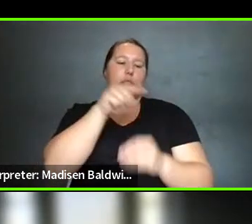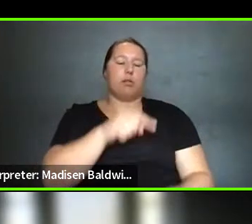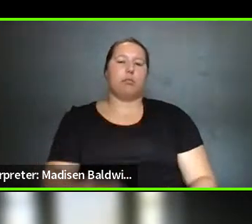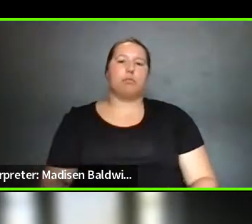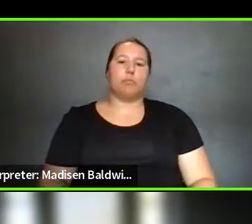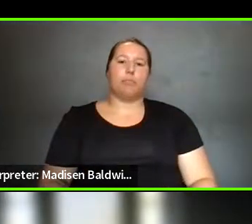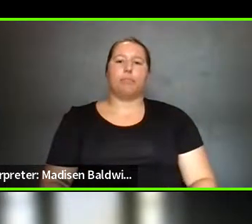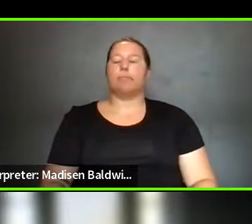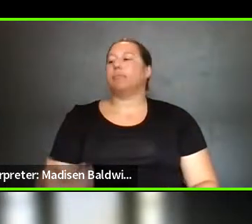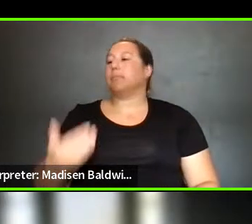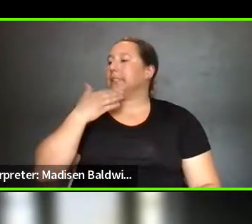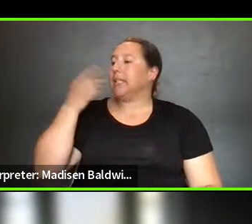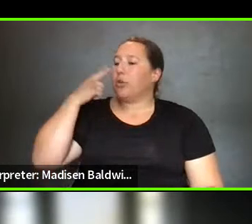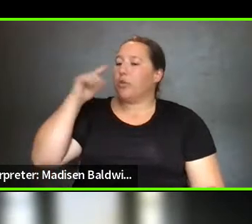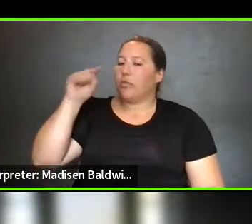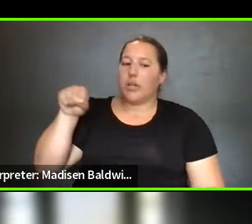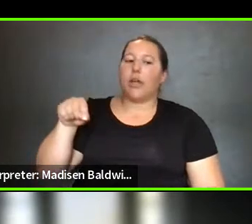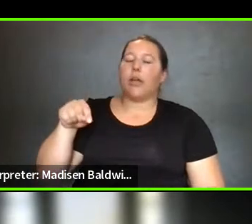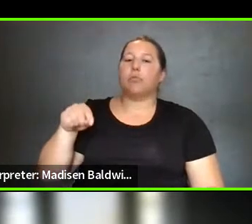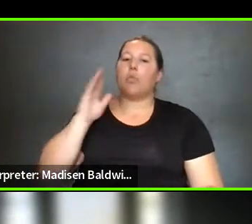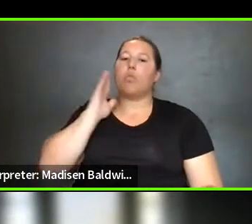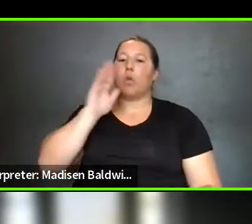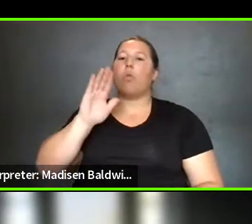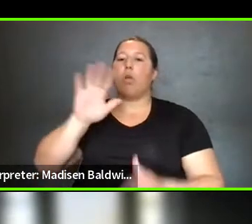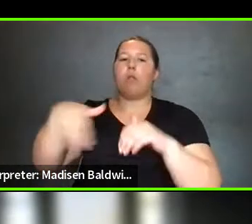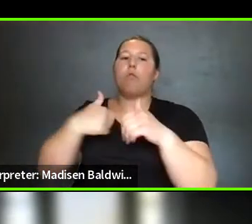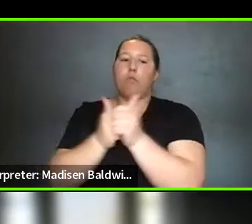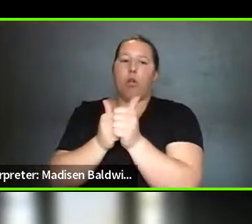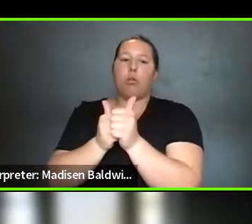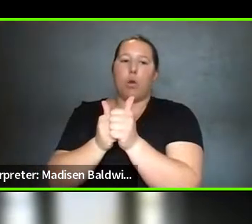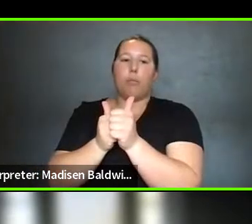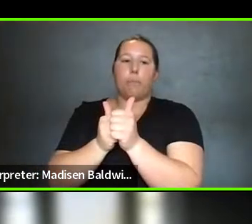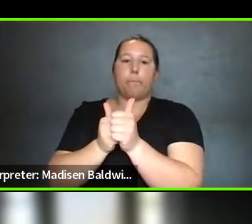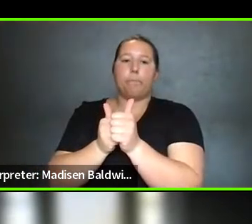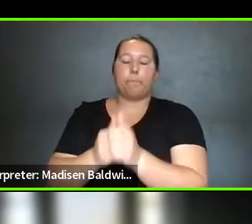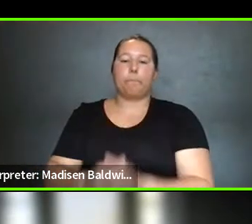Thank you for that, and we'll certainly follow up on that.